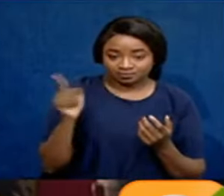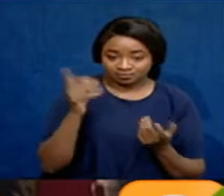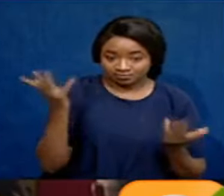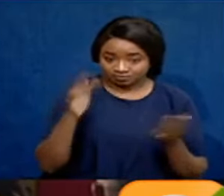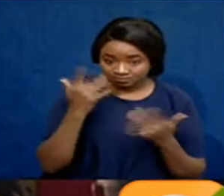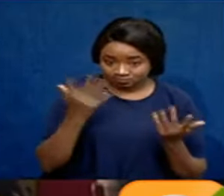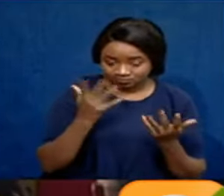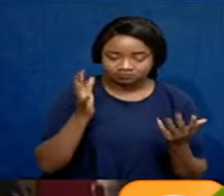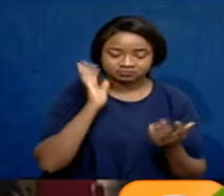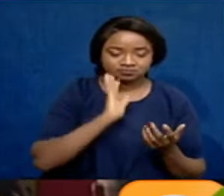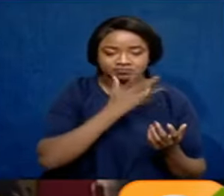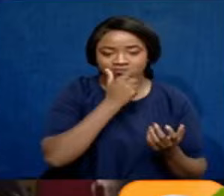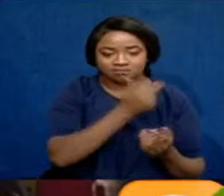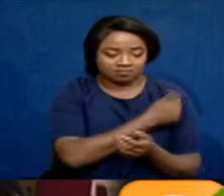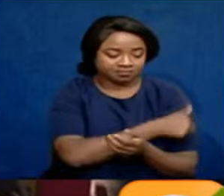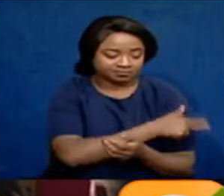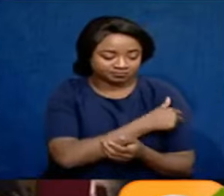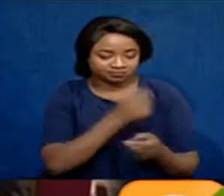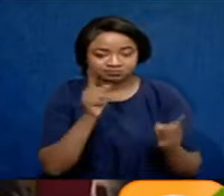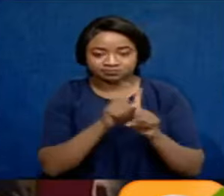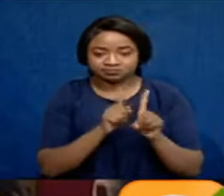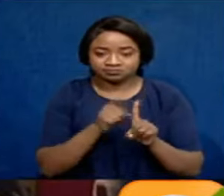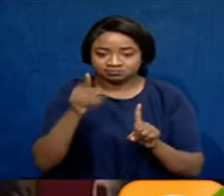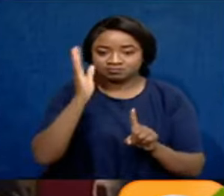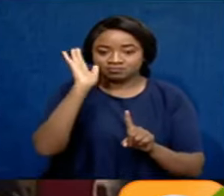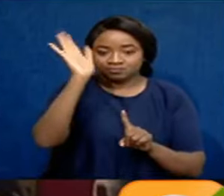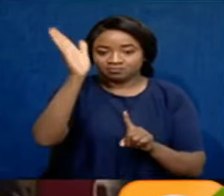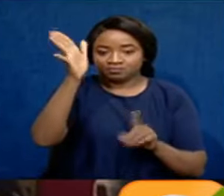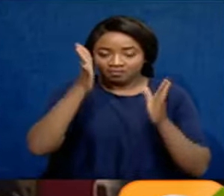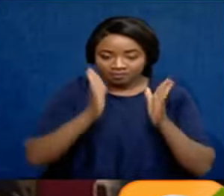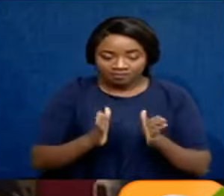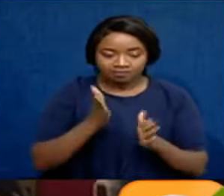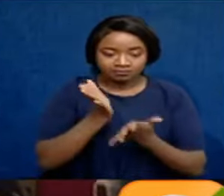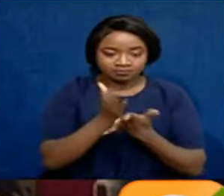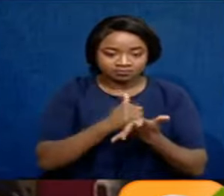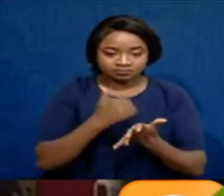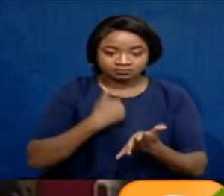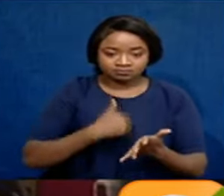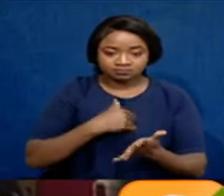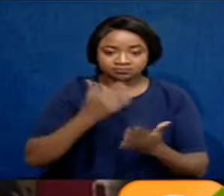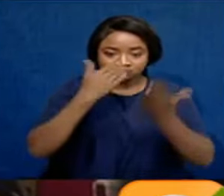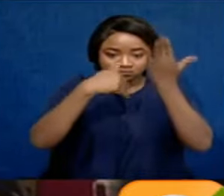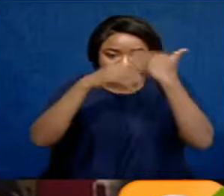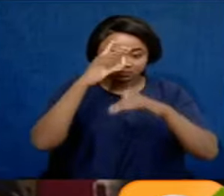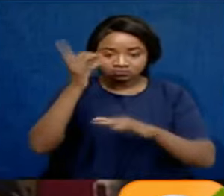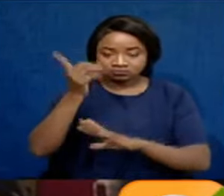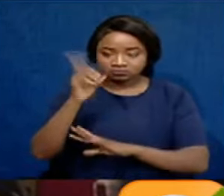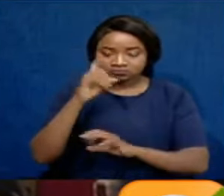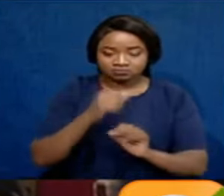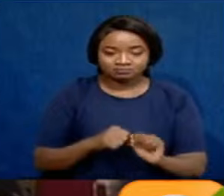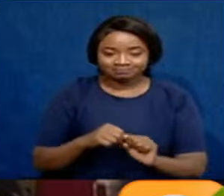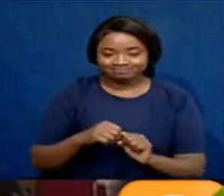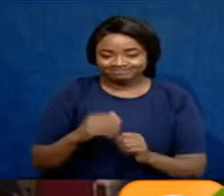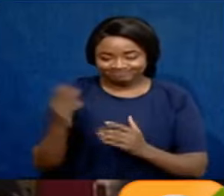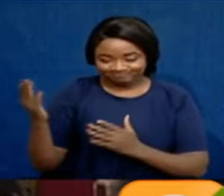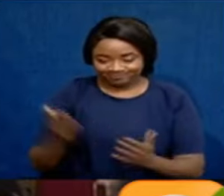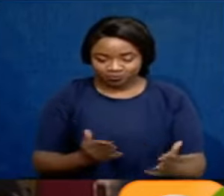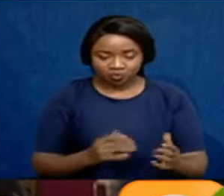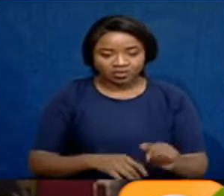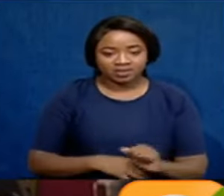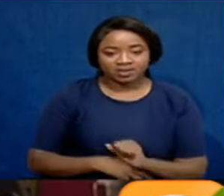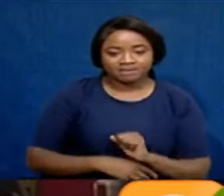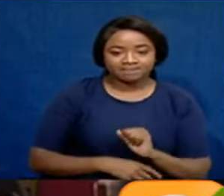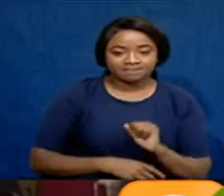National Hospital. He is also an honorary lecturer, Department of Surgery, University of Nairobi. Good to have you here with